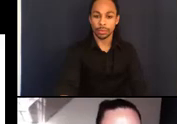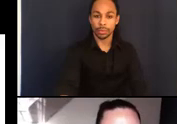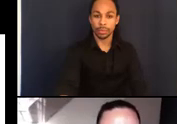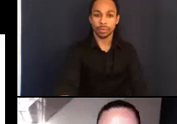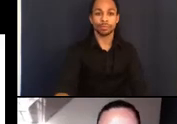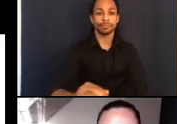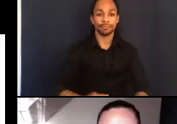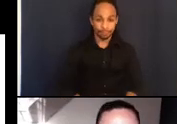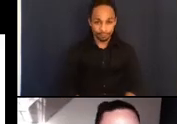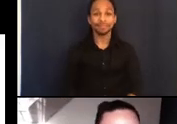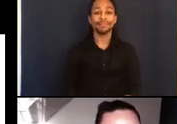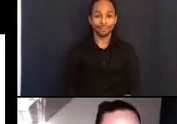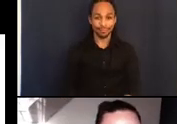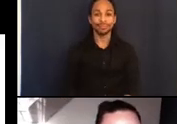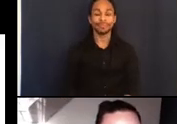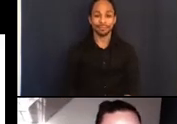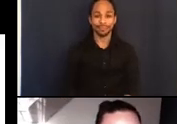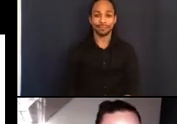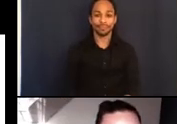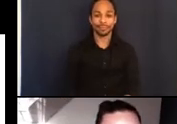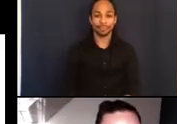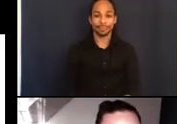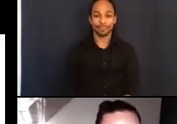I'll keep working on it. Okay.